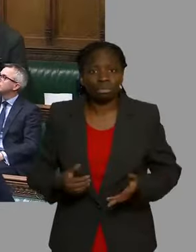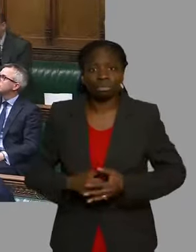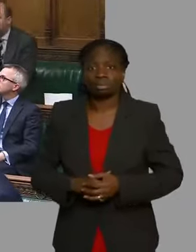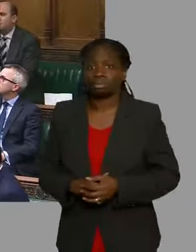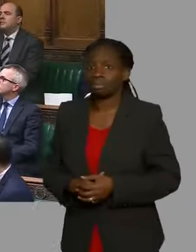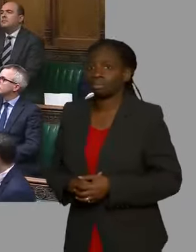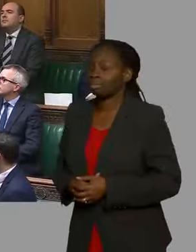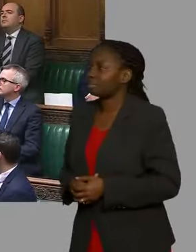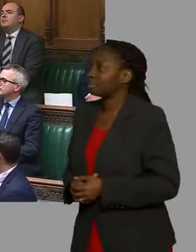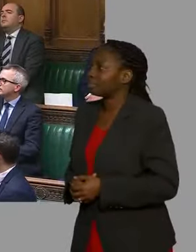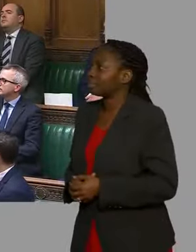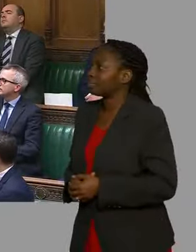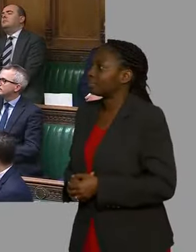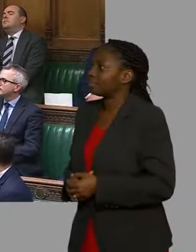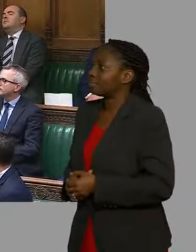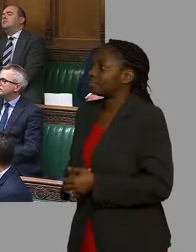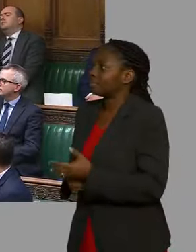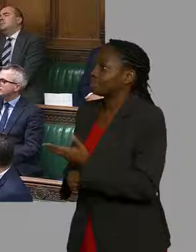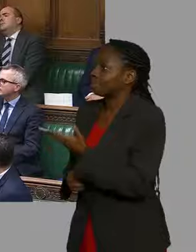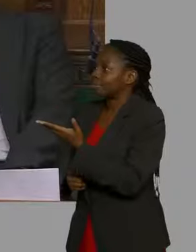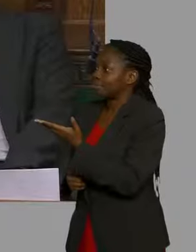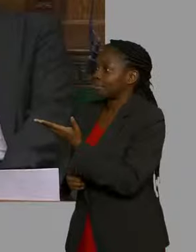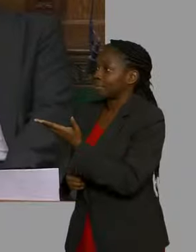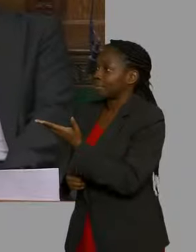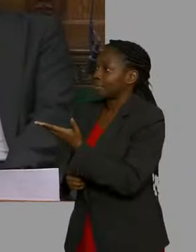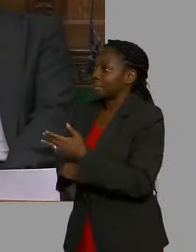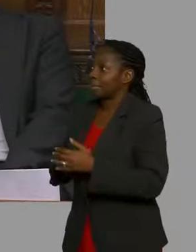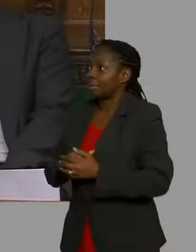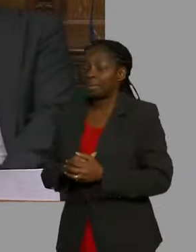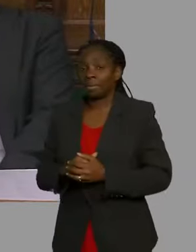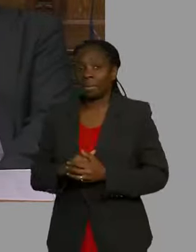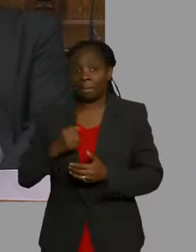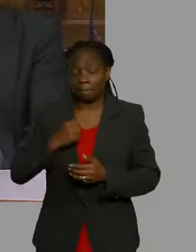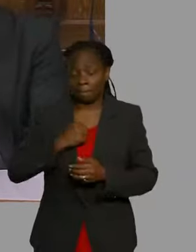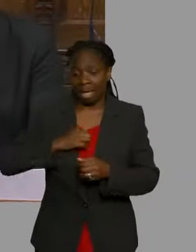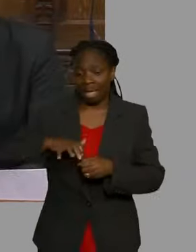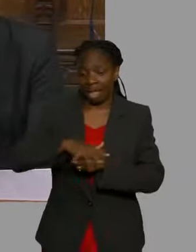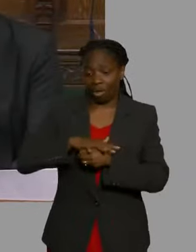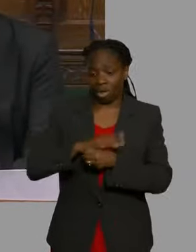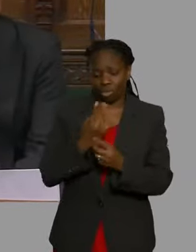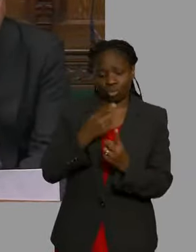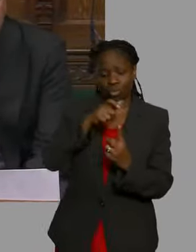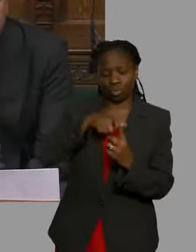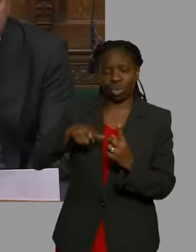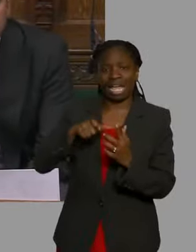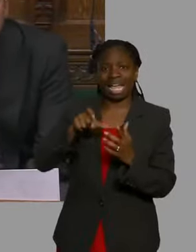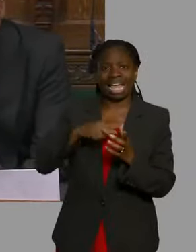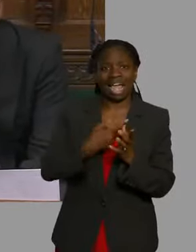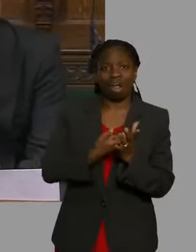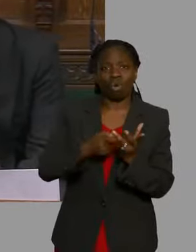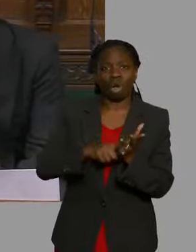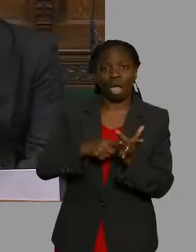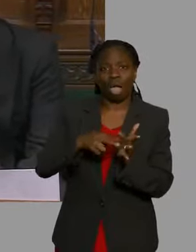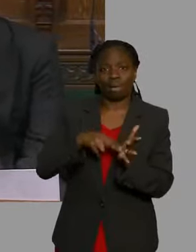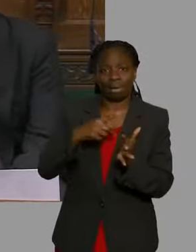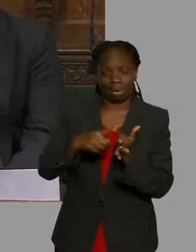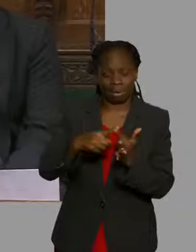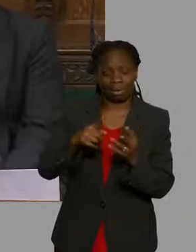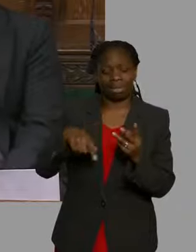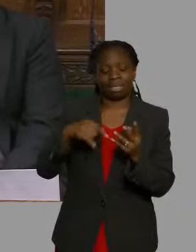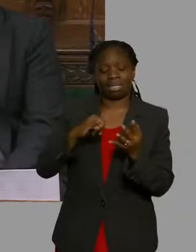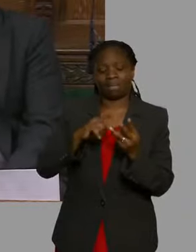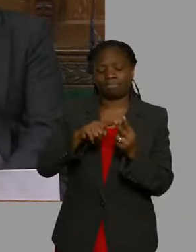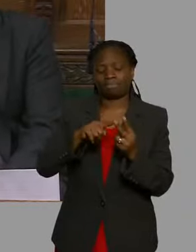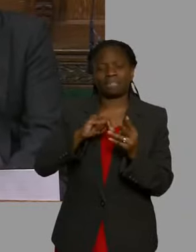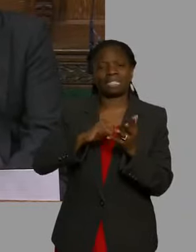Caroline and Savannah, are just two of thousands across Devon, Cornwall and beyond who are living with postural tachycardia syndrome and